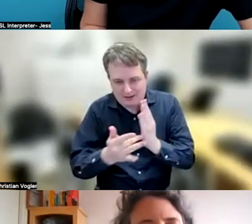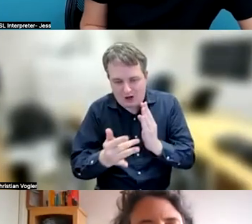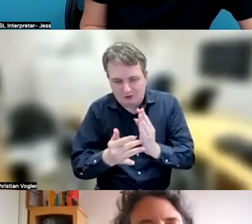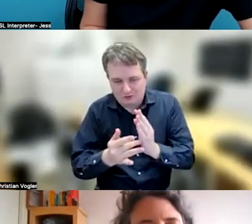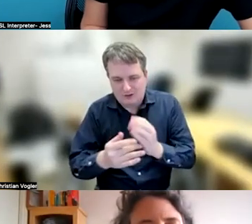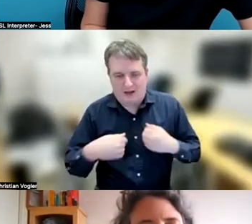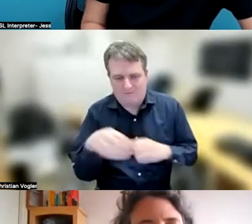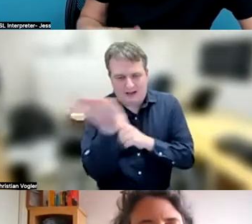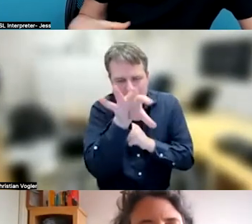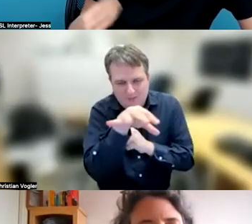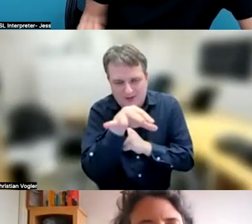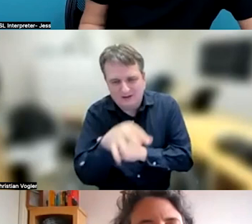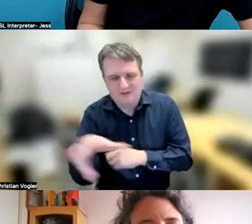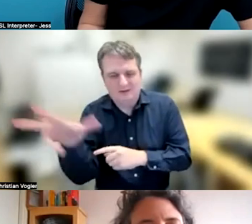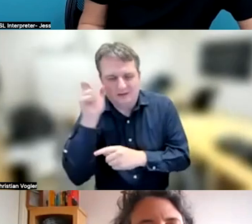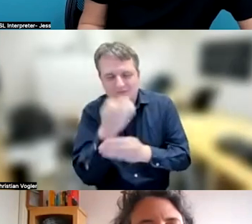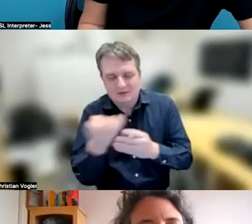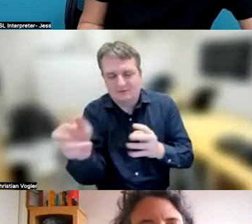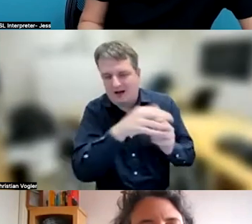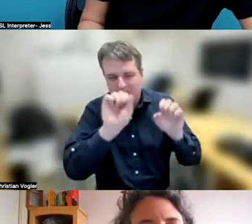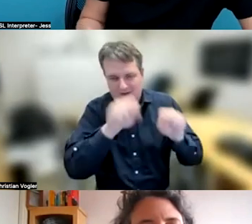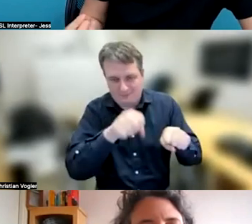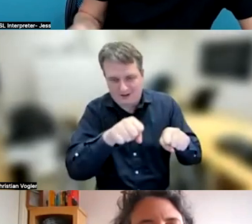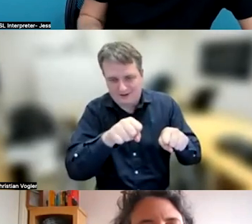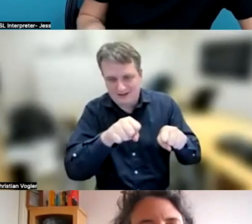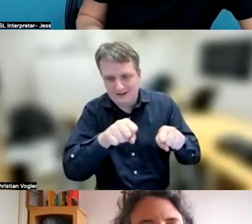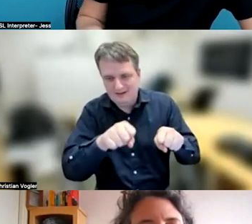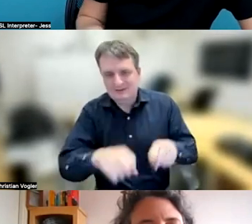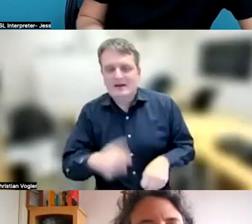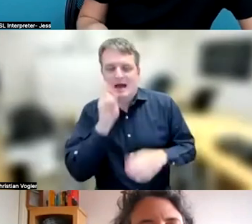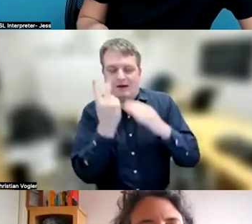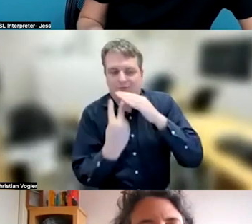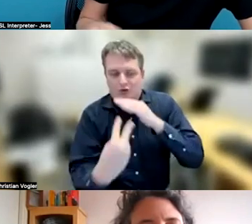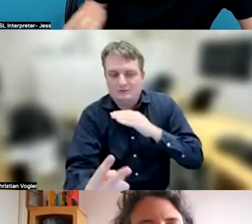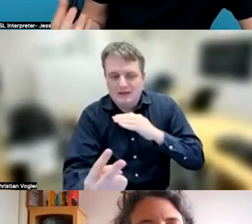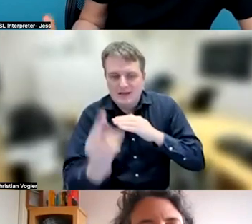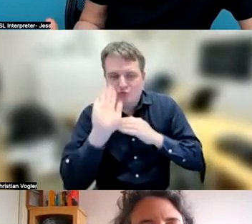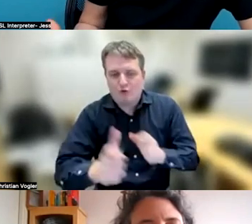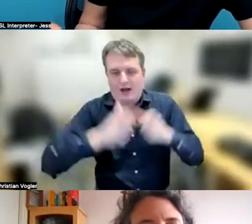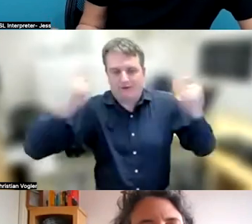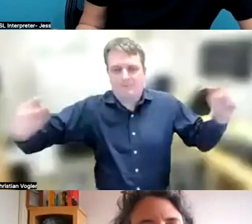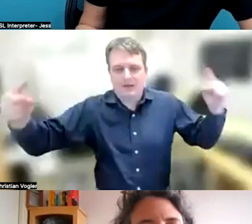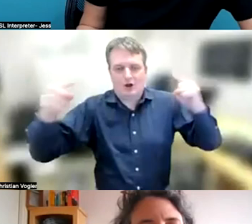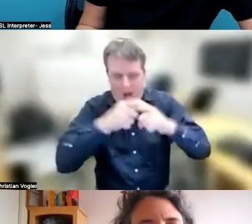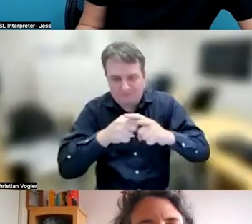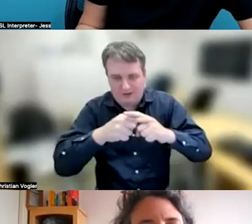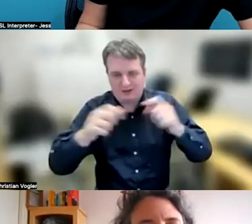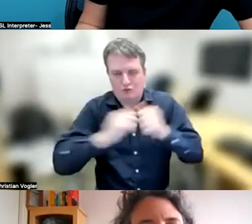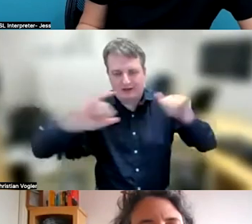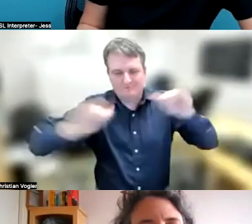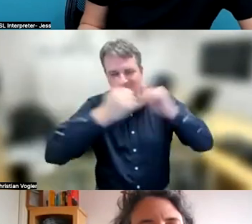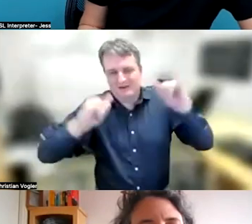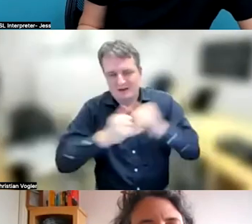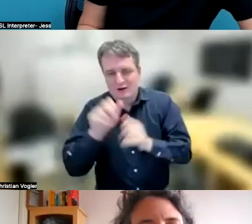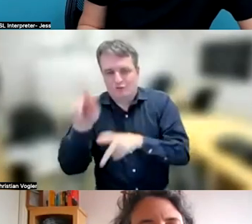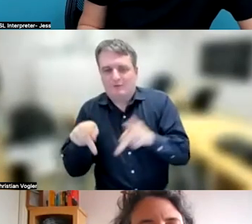that I have, that if we set up a new technology, regarding cameras, if cameras and audio accessibility, now